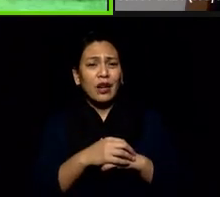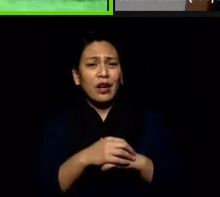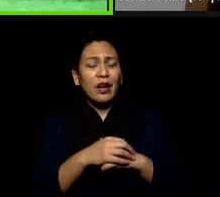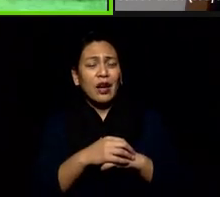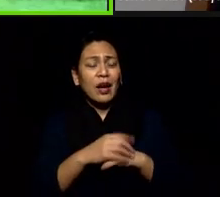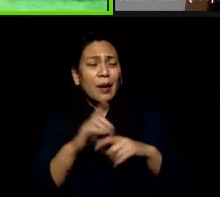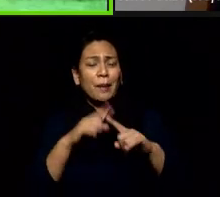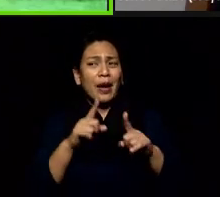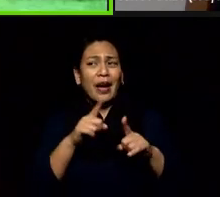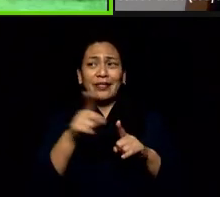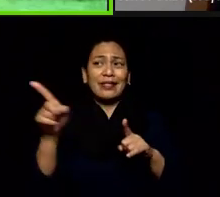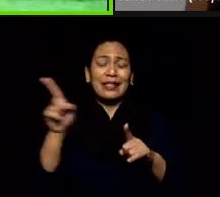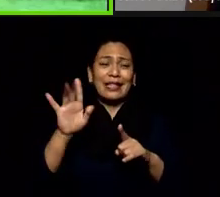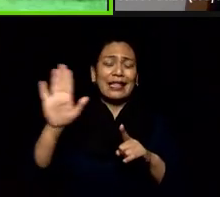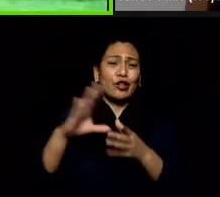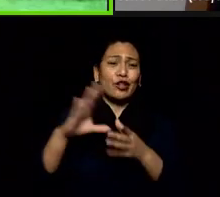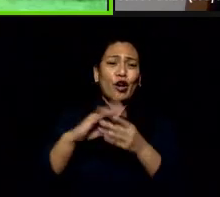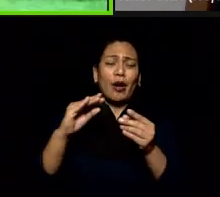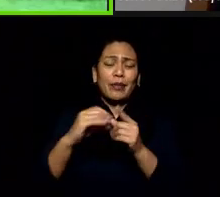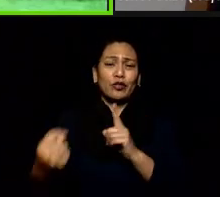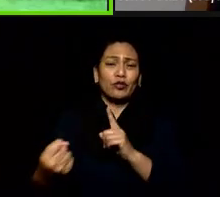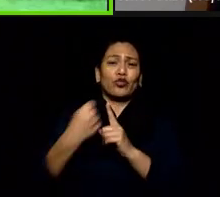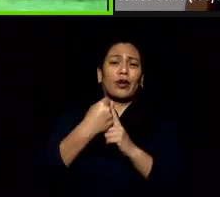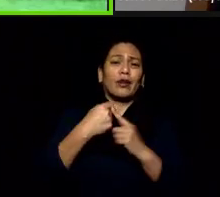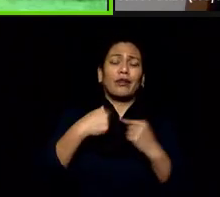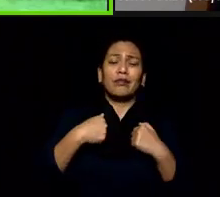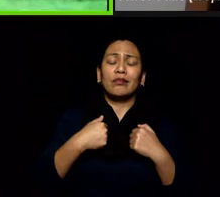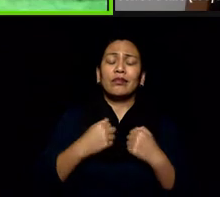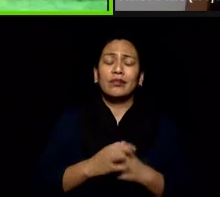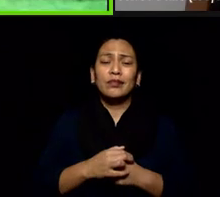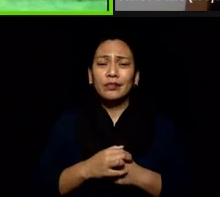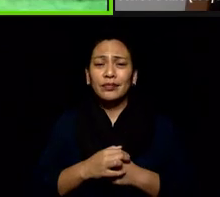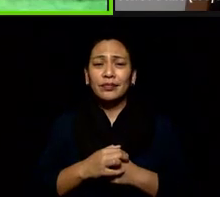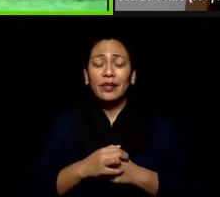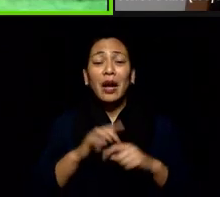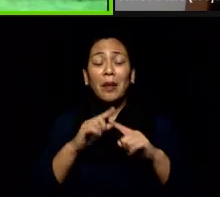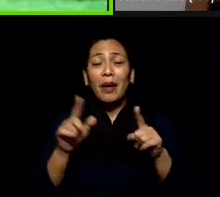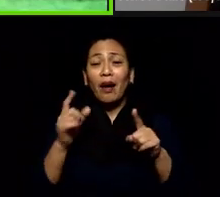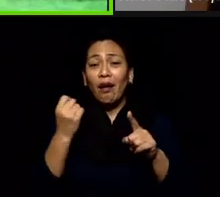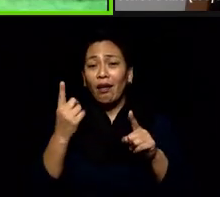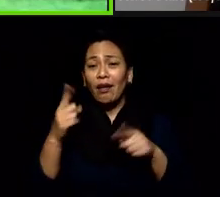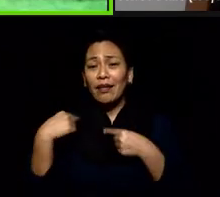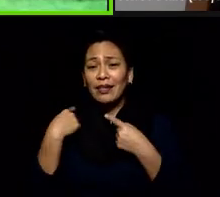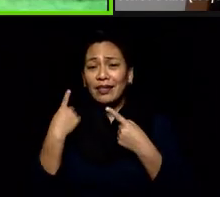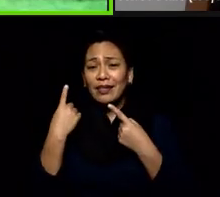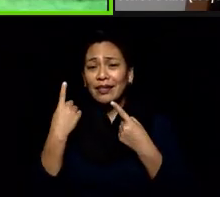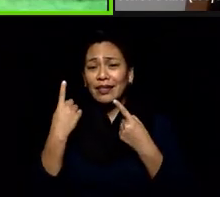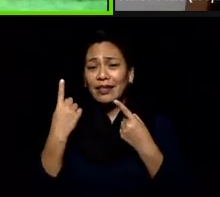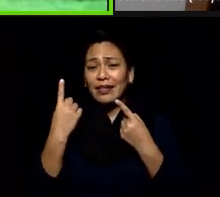And I was really struck. I was struck by that. But of course, you know, lately, I think